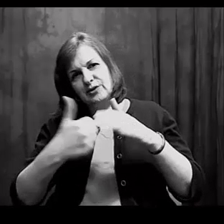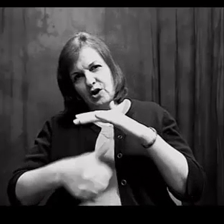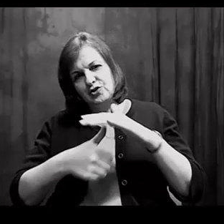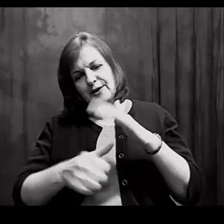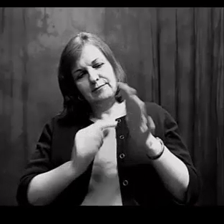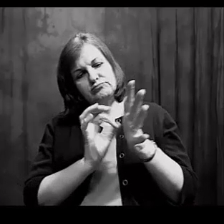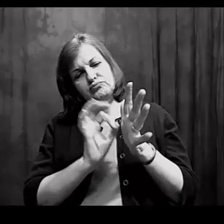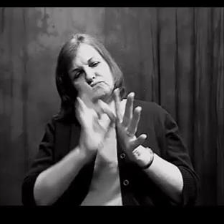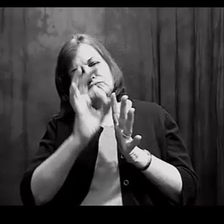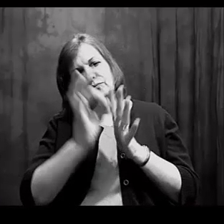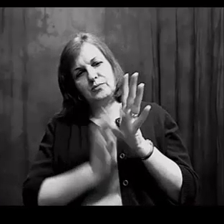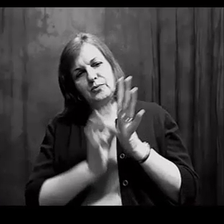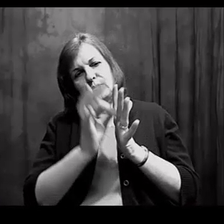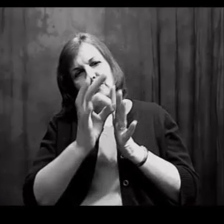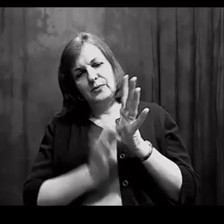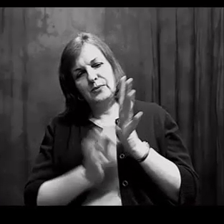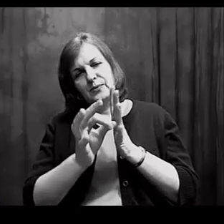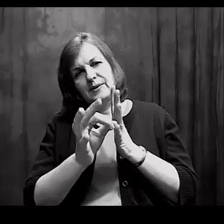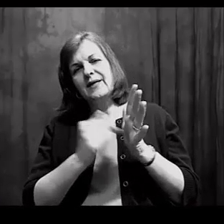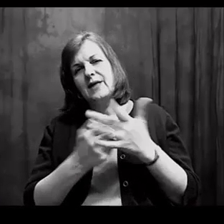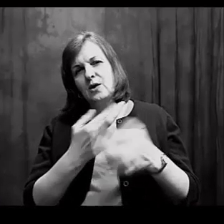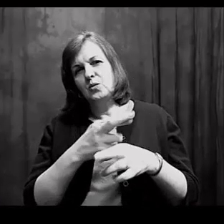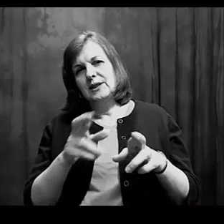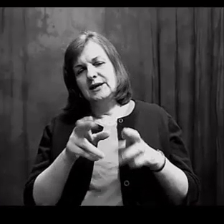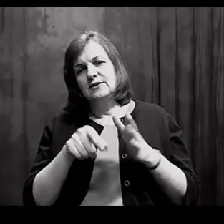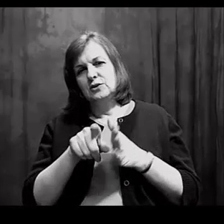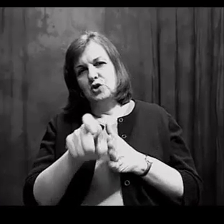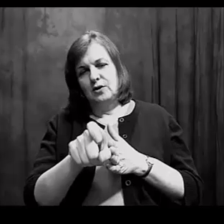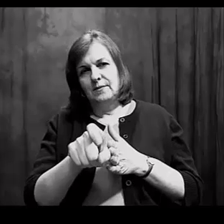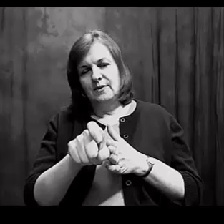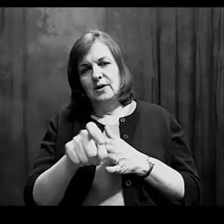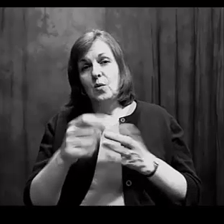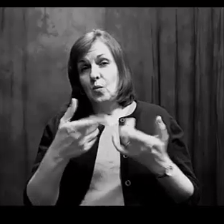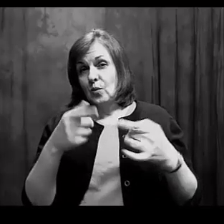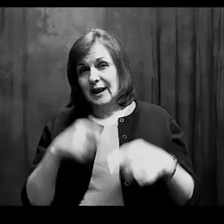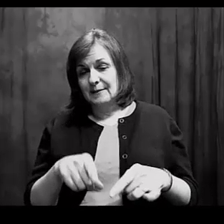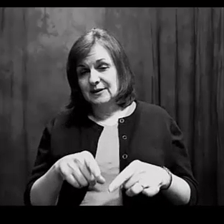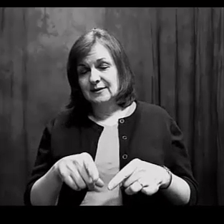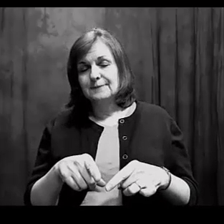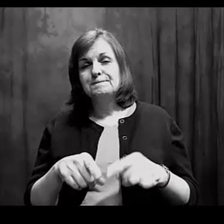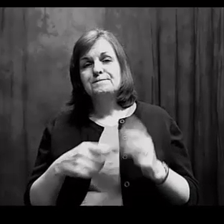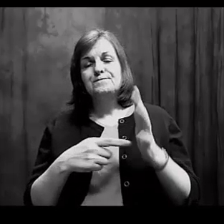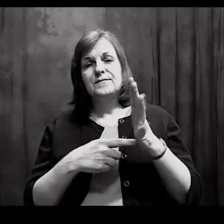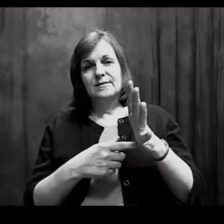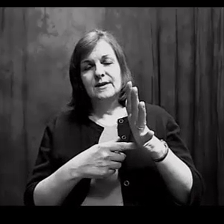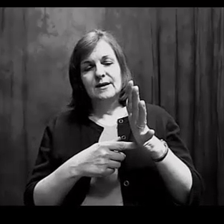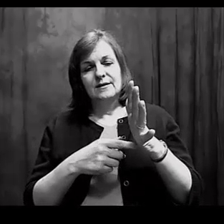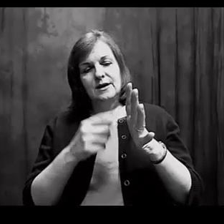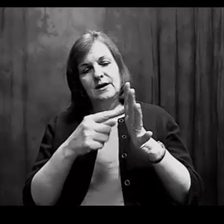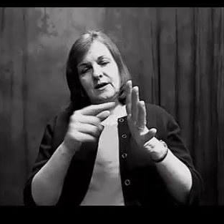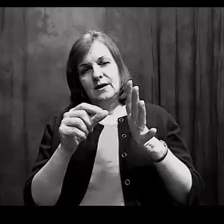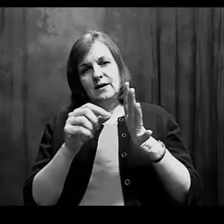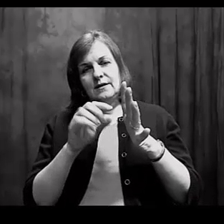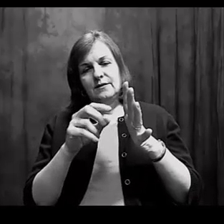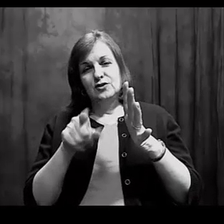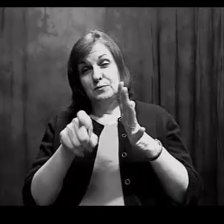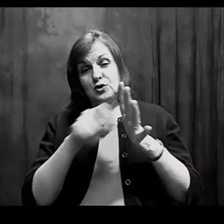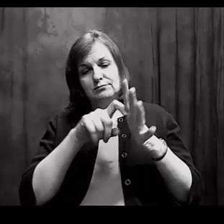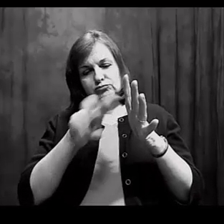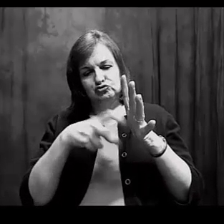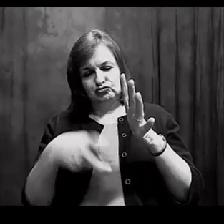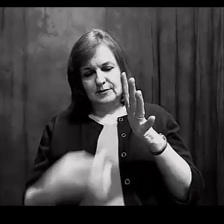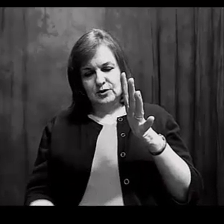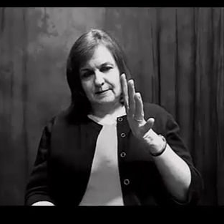sori on the underside of their leaves that release the sperm for reproduction. And so when we look at